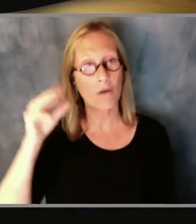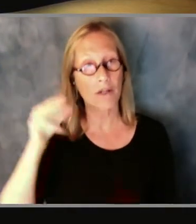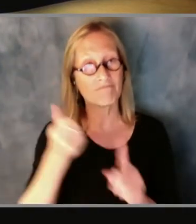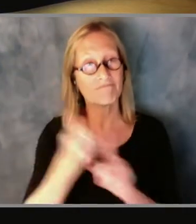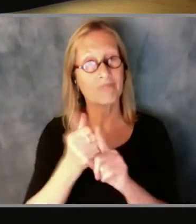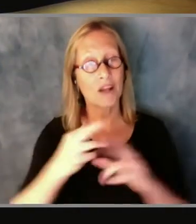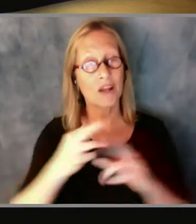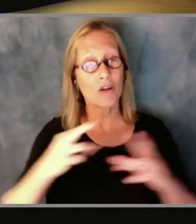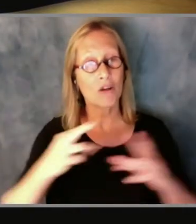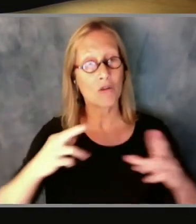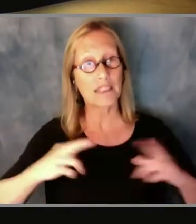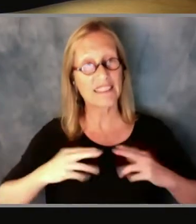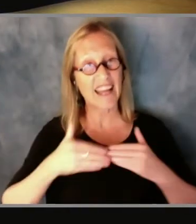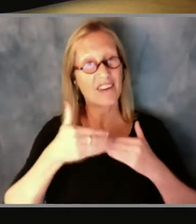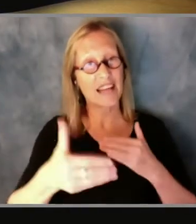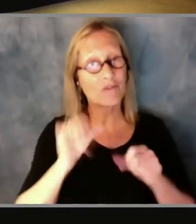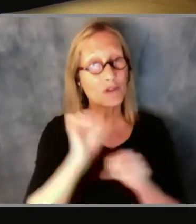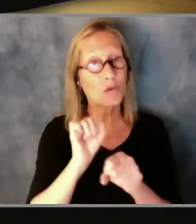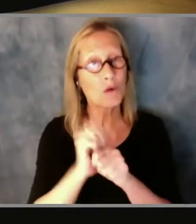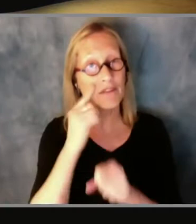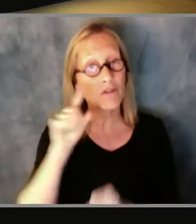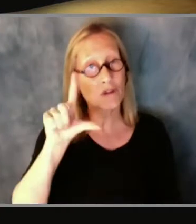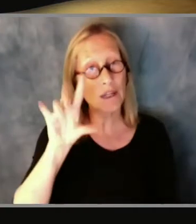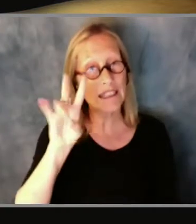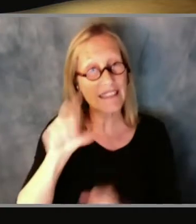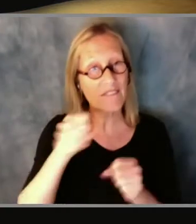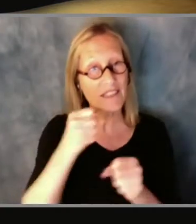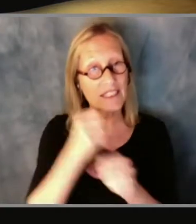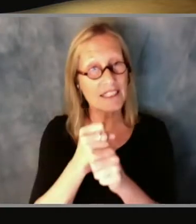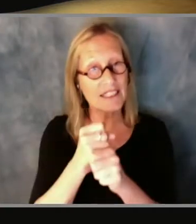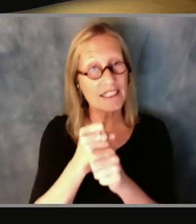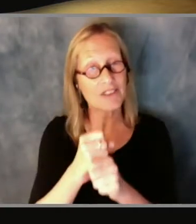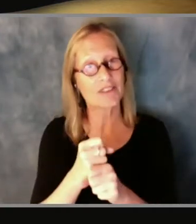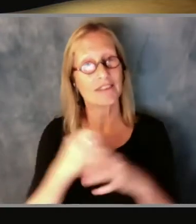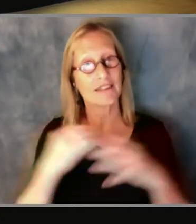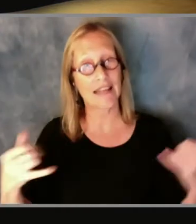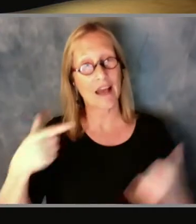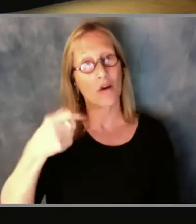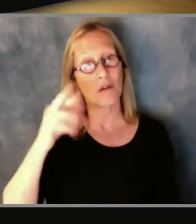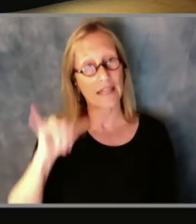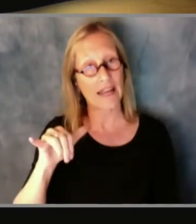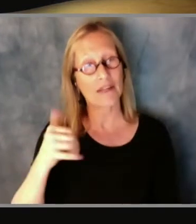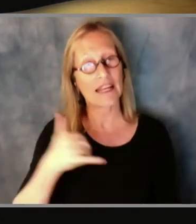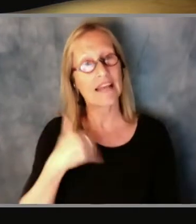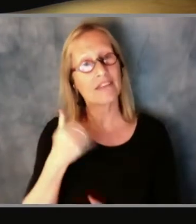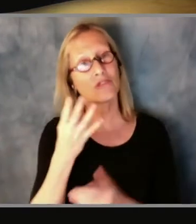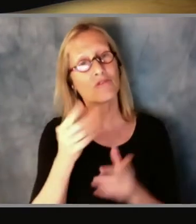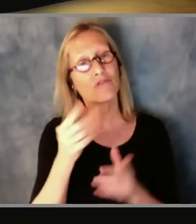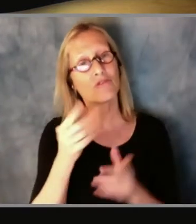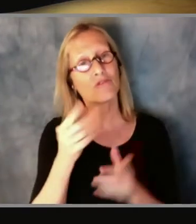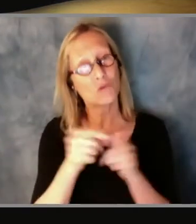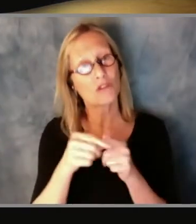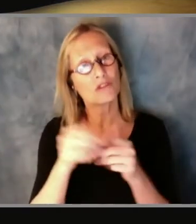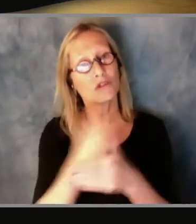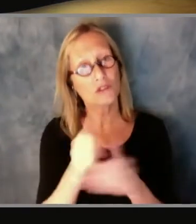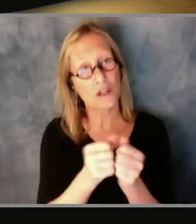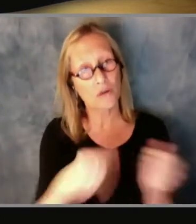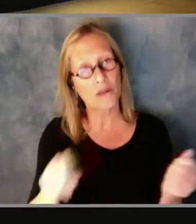27 years of service. Carrie has a few words to share.